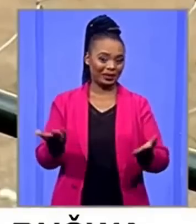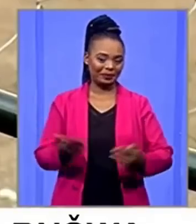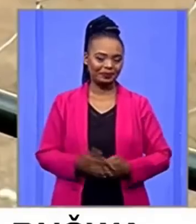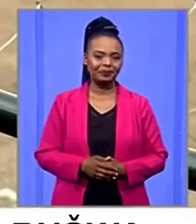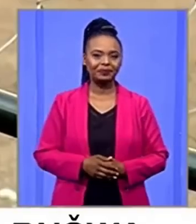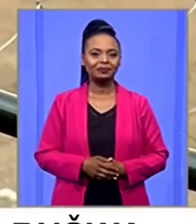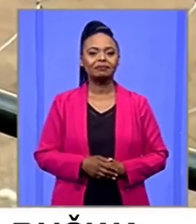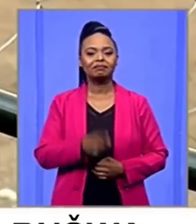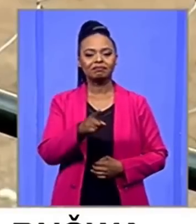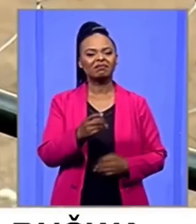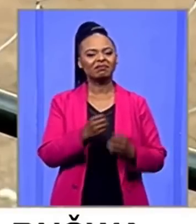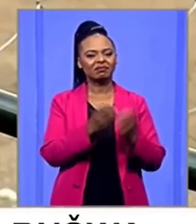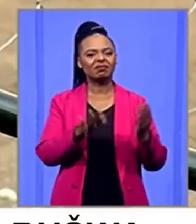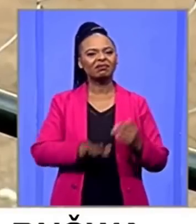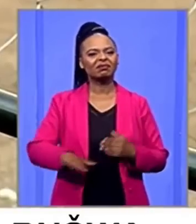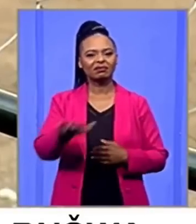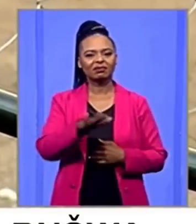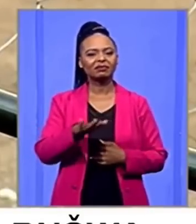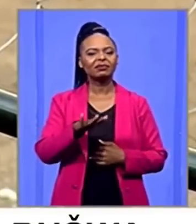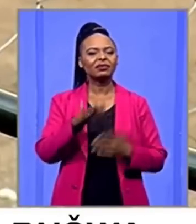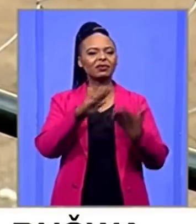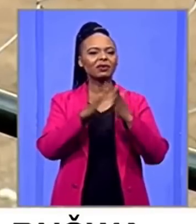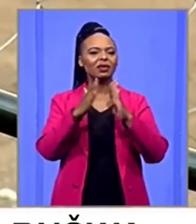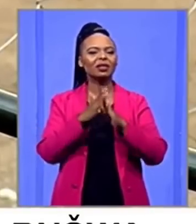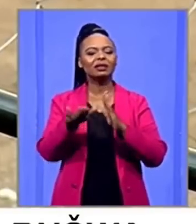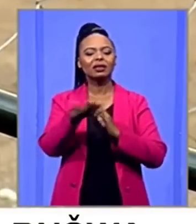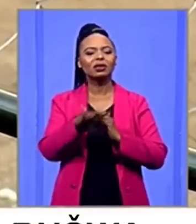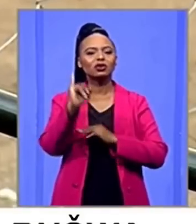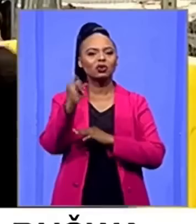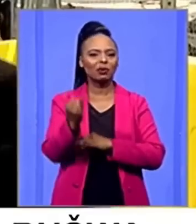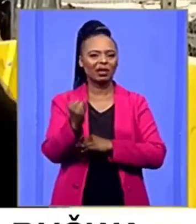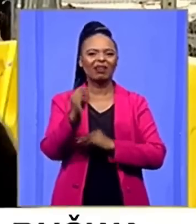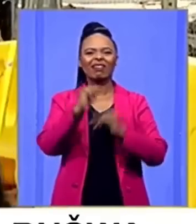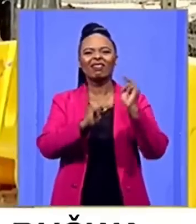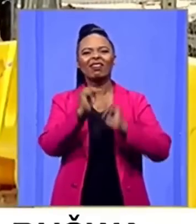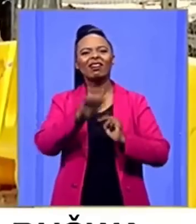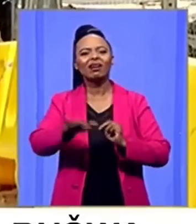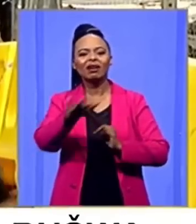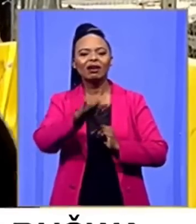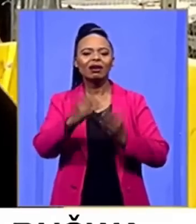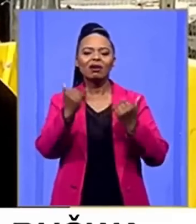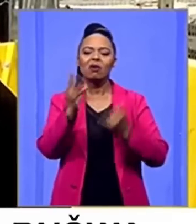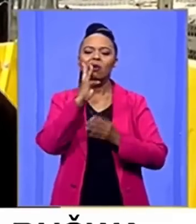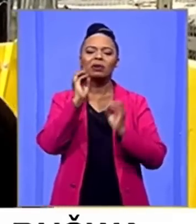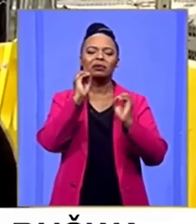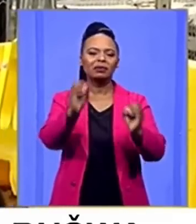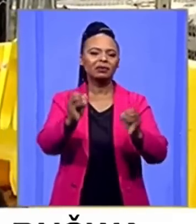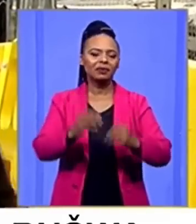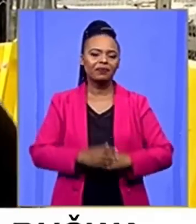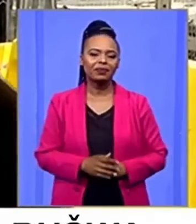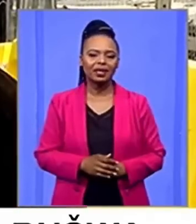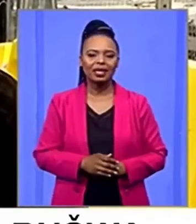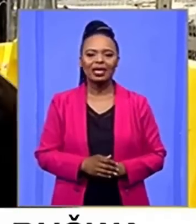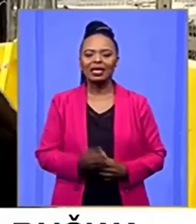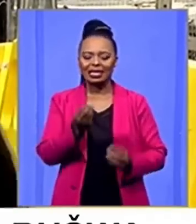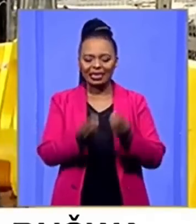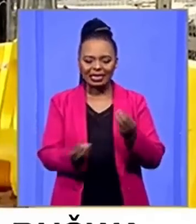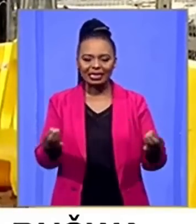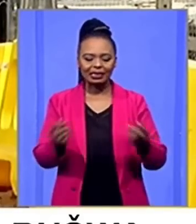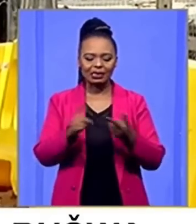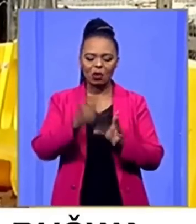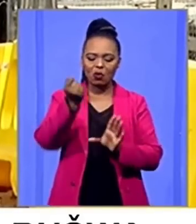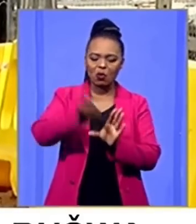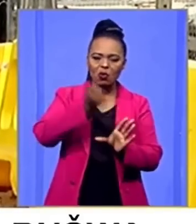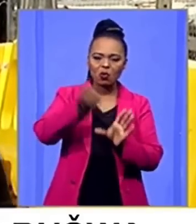metsi fela bontsi bo letile thebolelo e e tletseng ya ditirelo tseo. We have kids. We have to cook, we have to bath, and you know